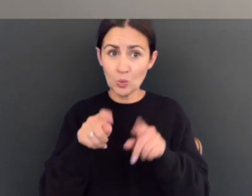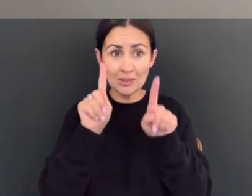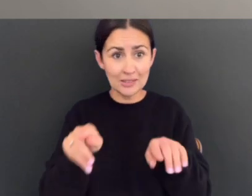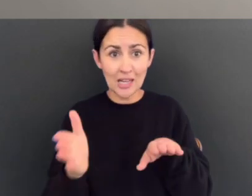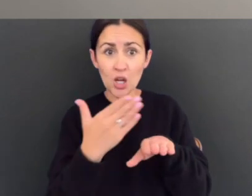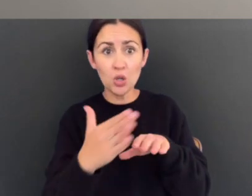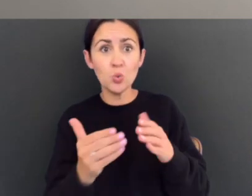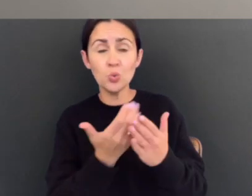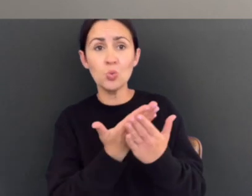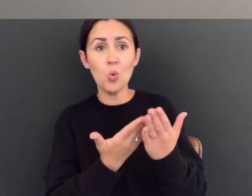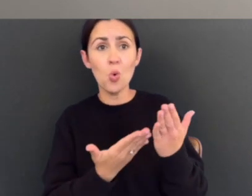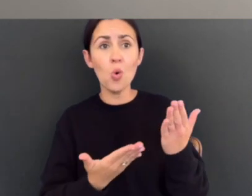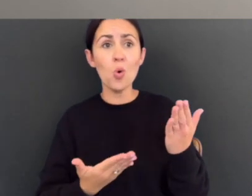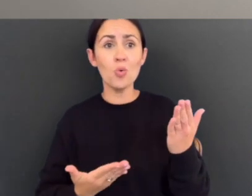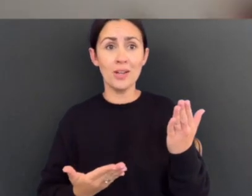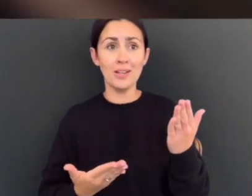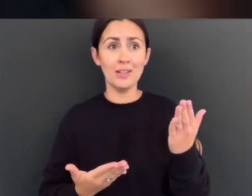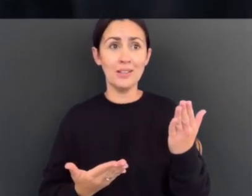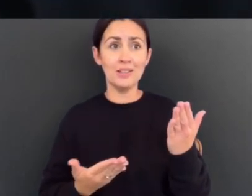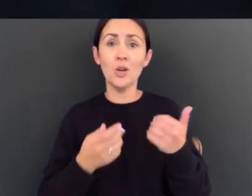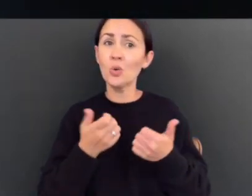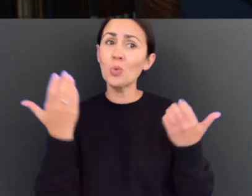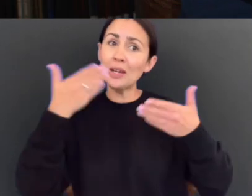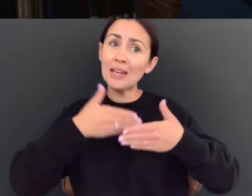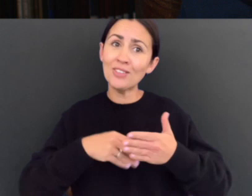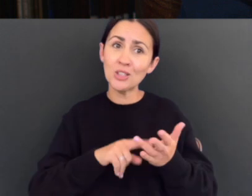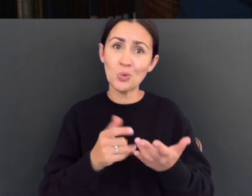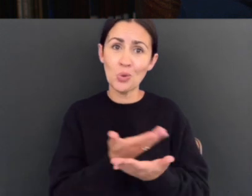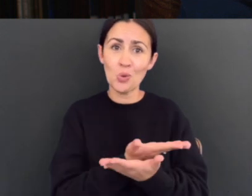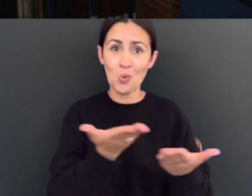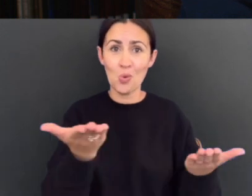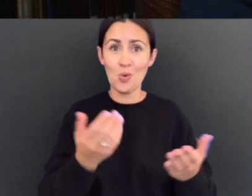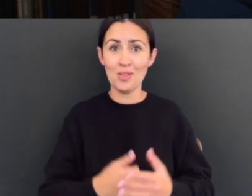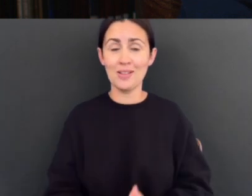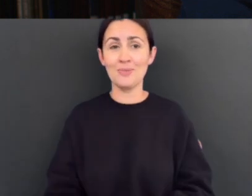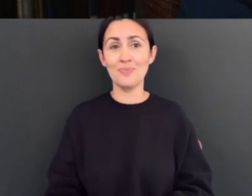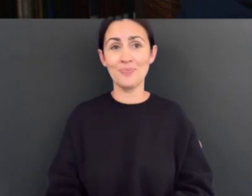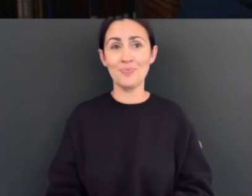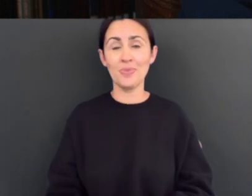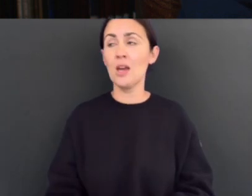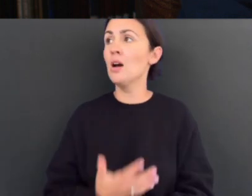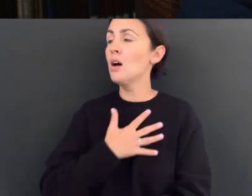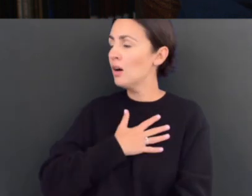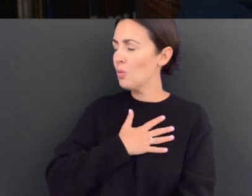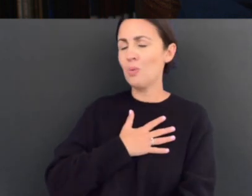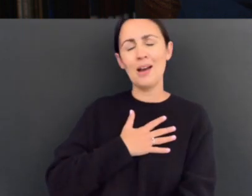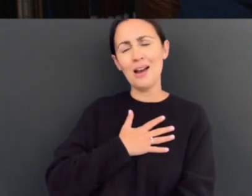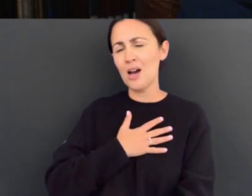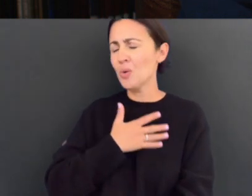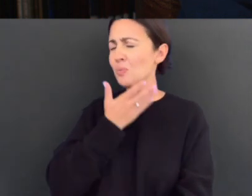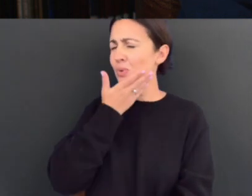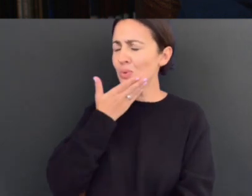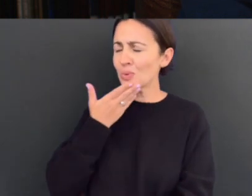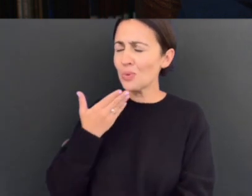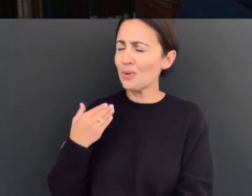Kalisperisas. Good evening to you. Arnold, it's a wonderful passage, and I can see why you chose it, the kind of